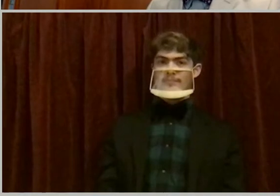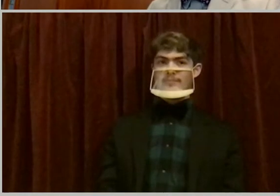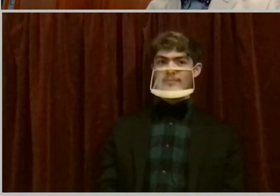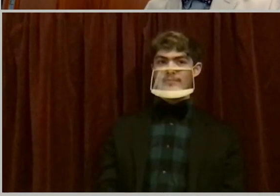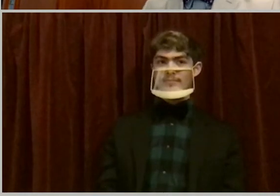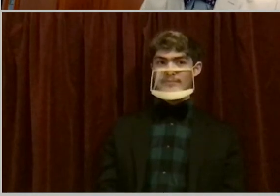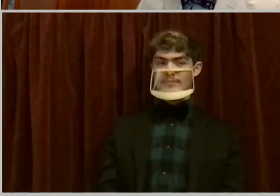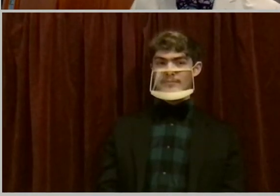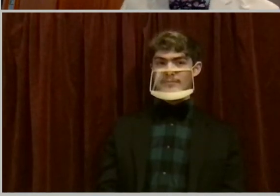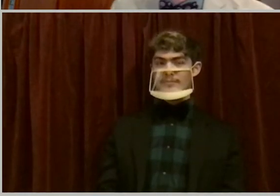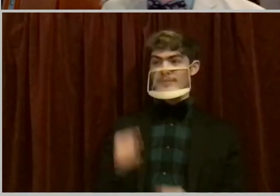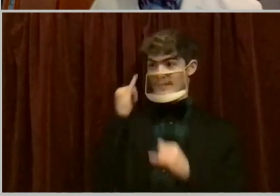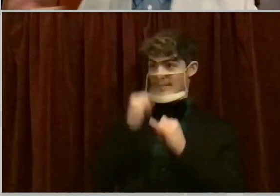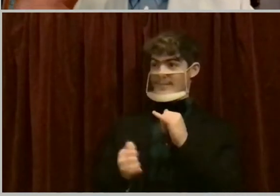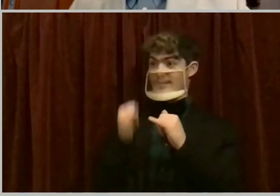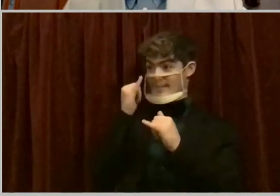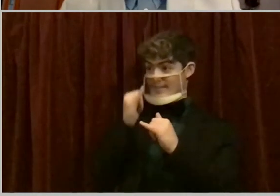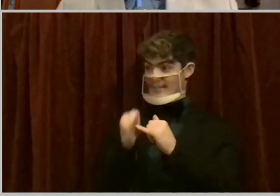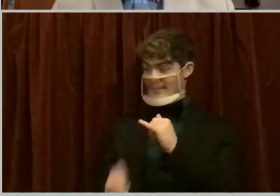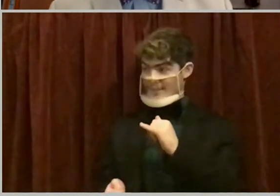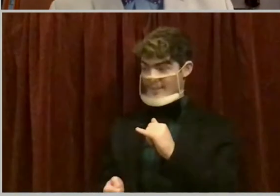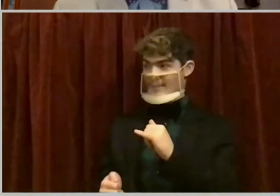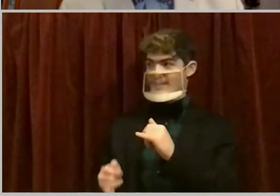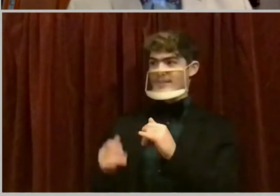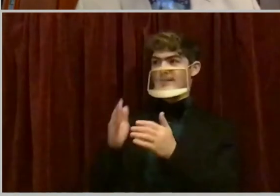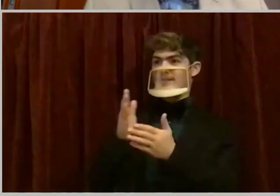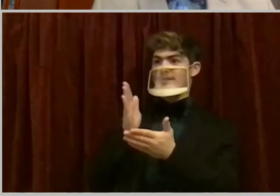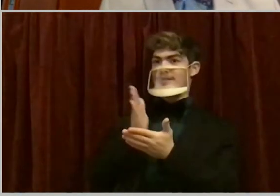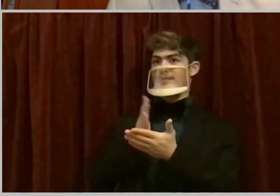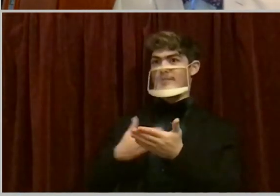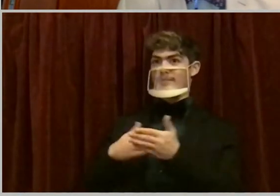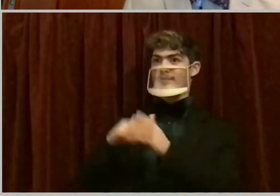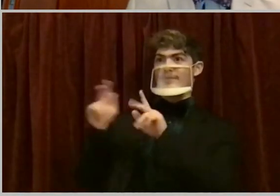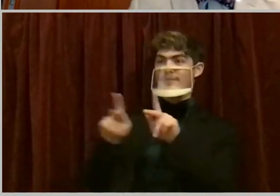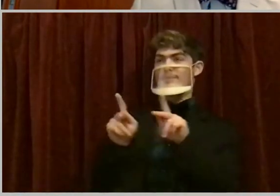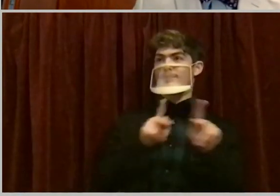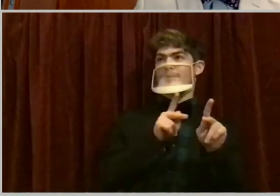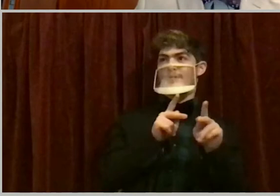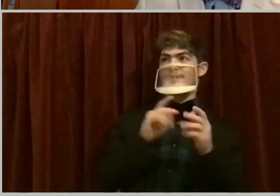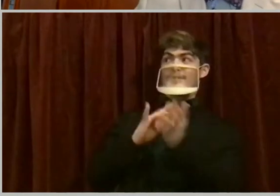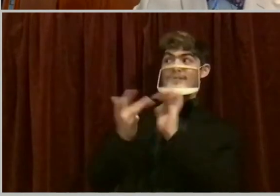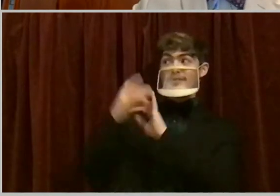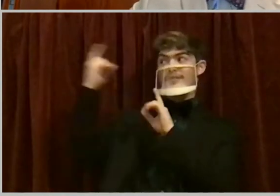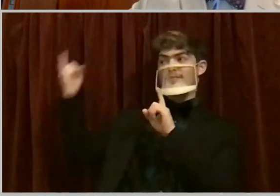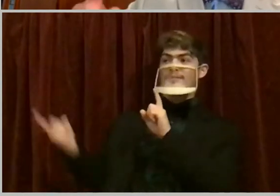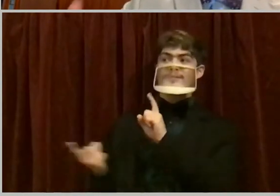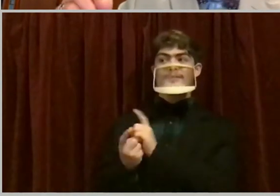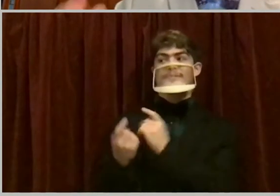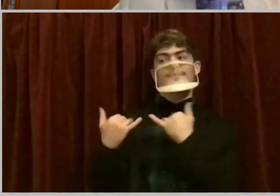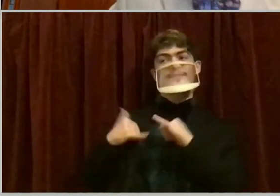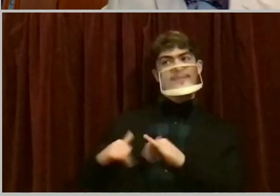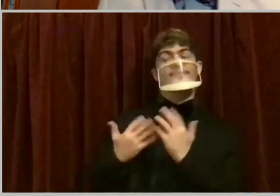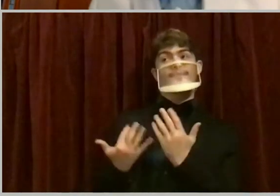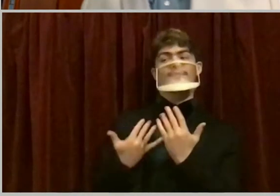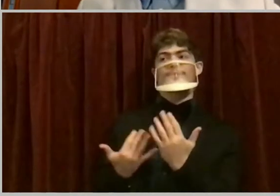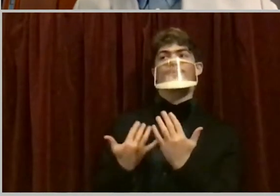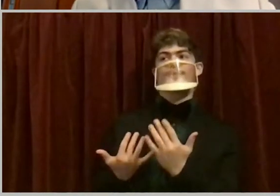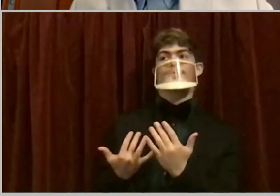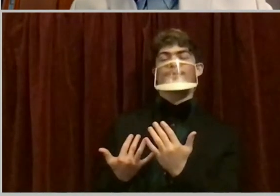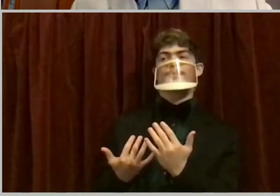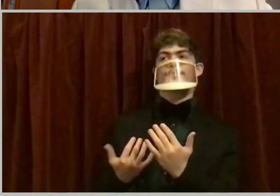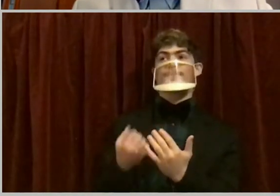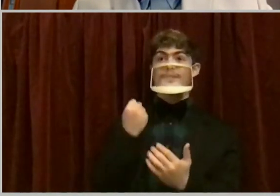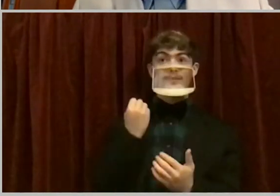his plan, him coming back to take us home, is yet to come. And so because of this